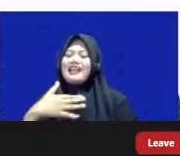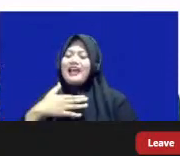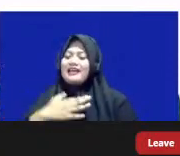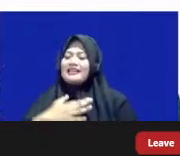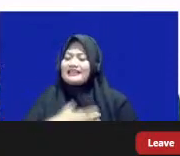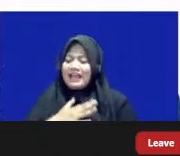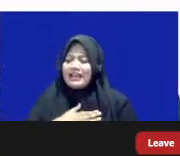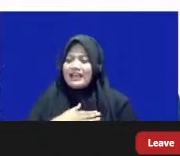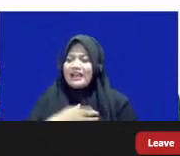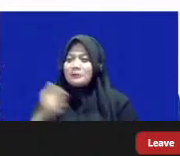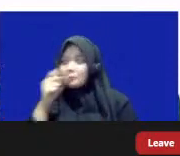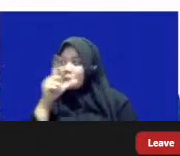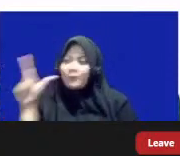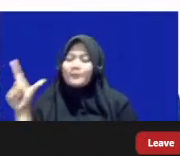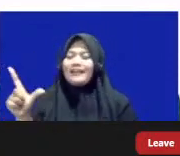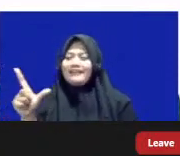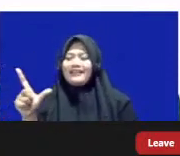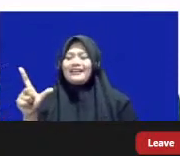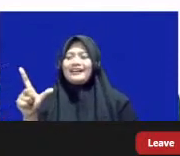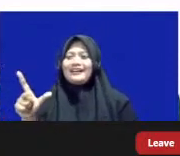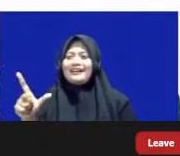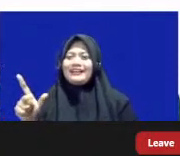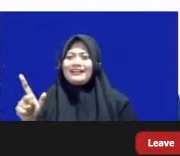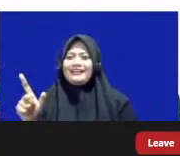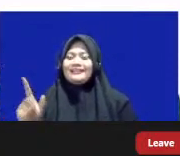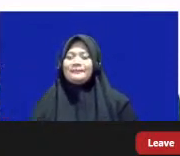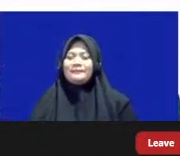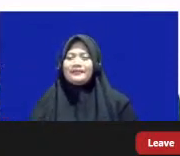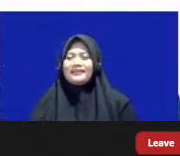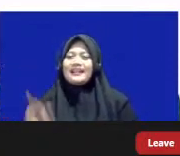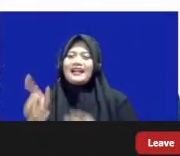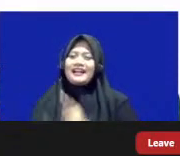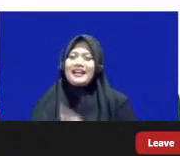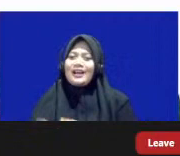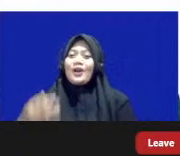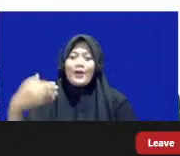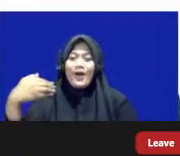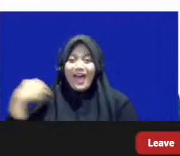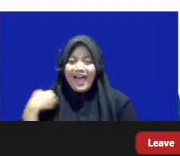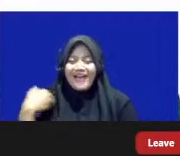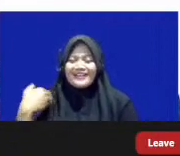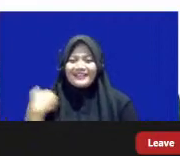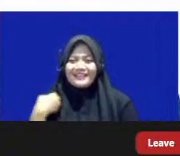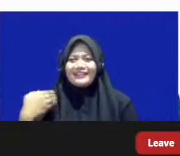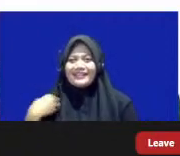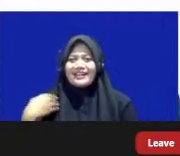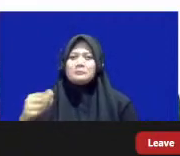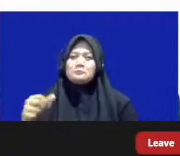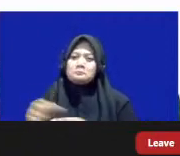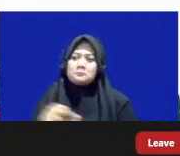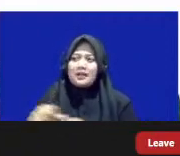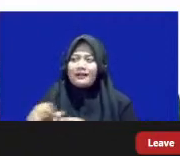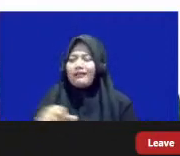that there is a tremendous strength in both countries that builds